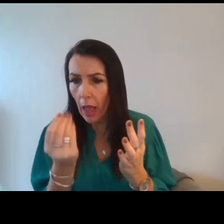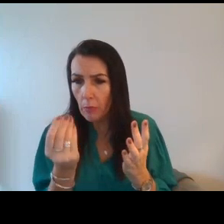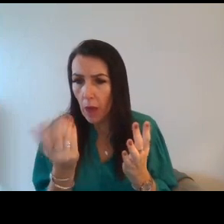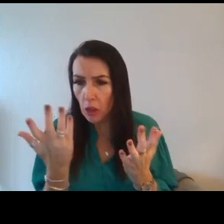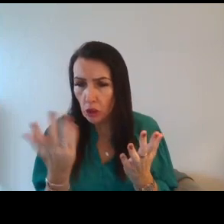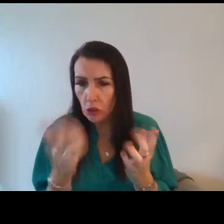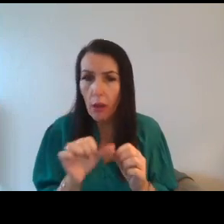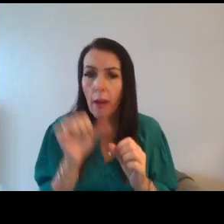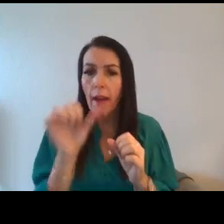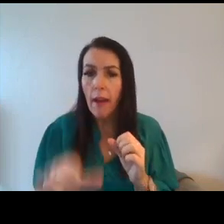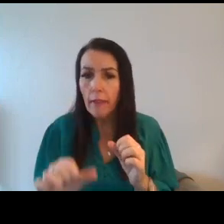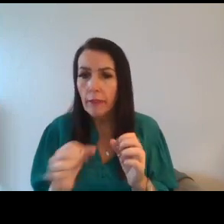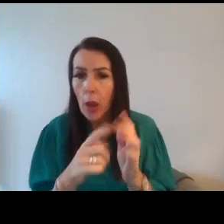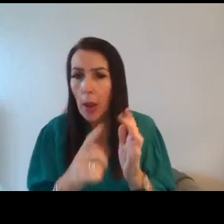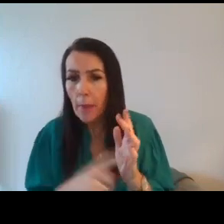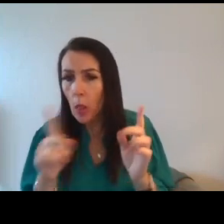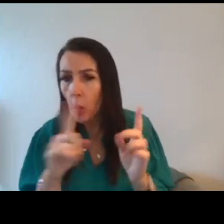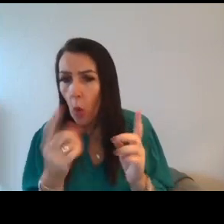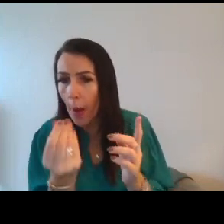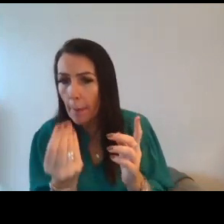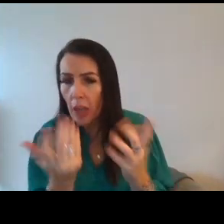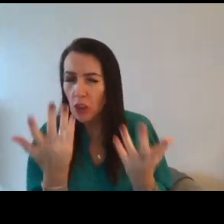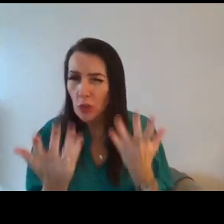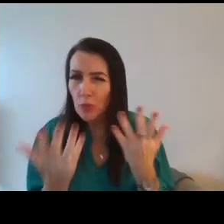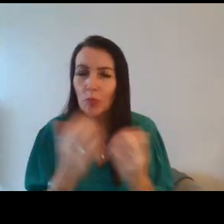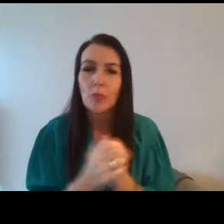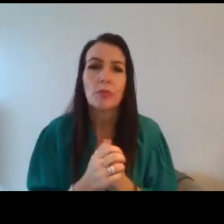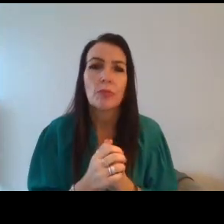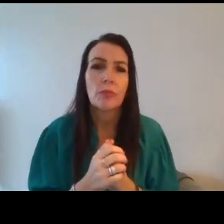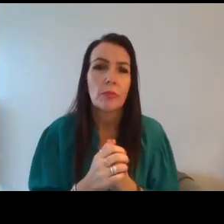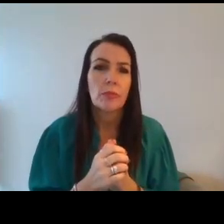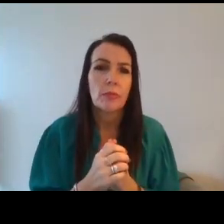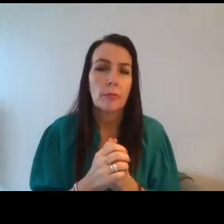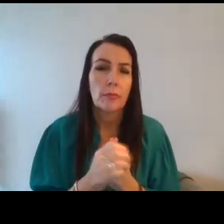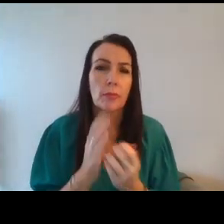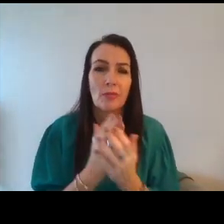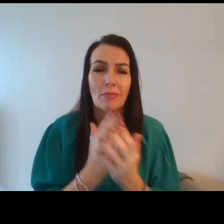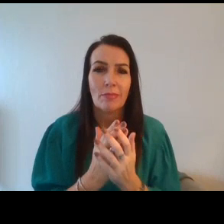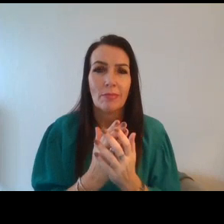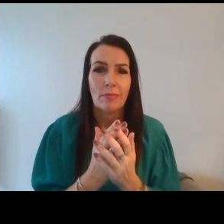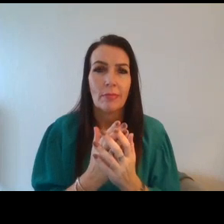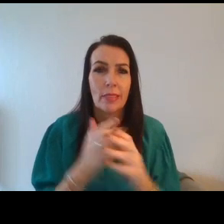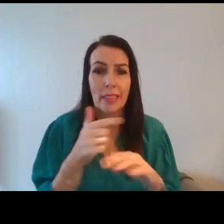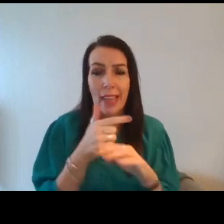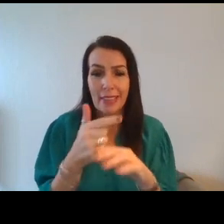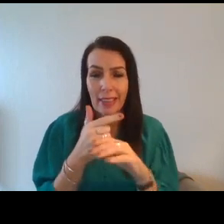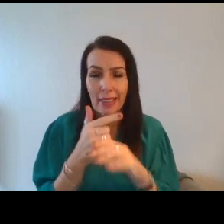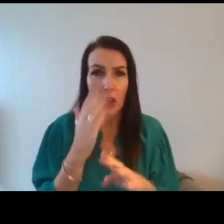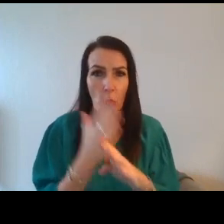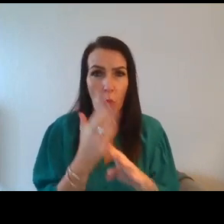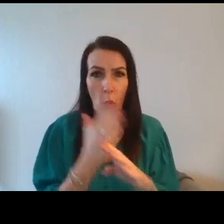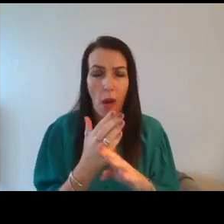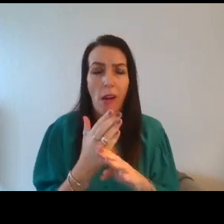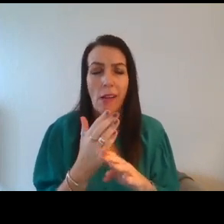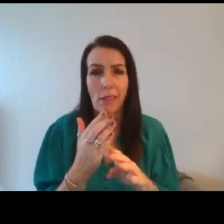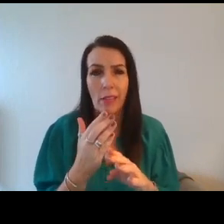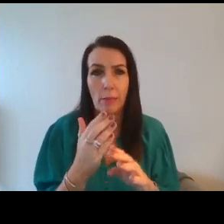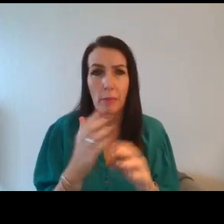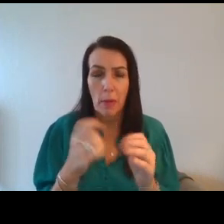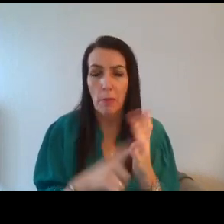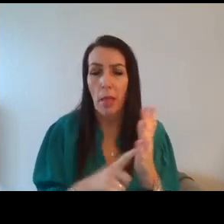going to look like afterwards? Pretty much always, insulation works are always going to bring customer bills